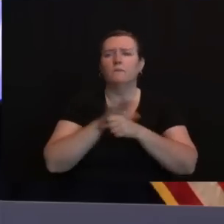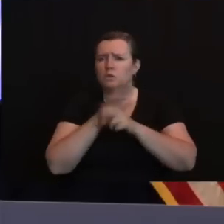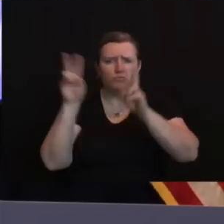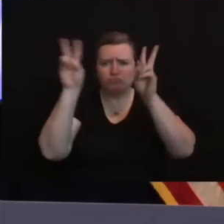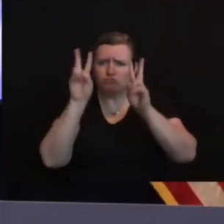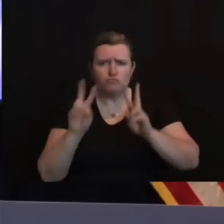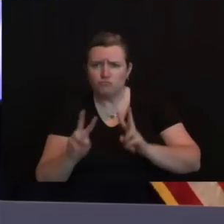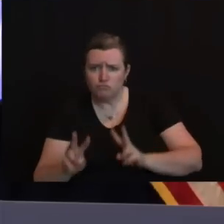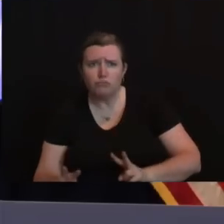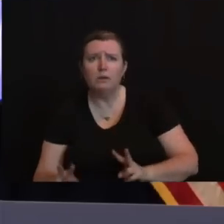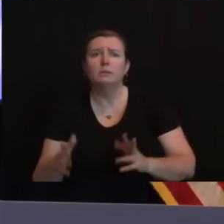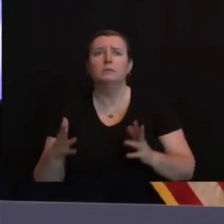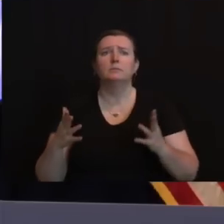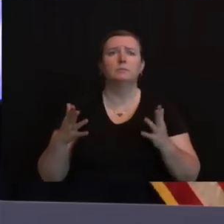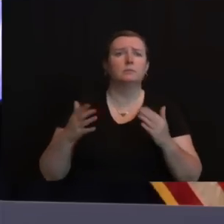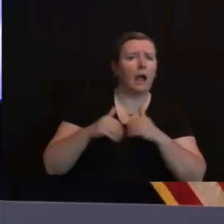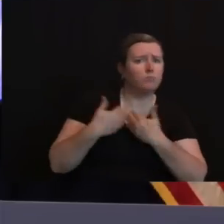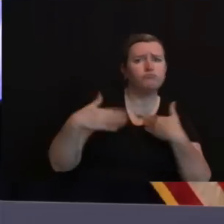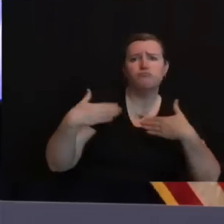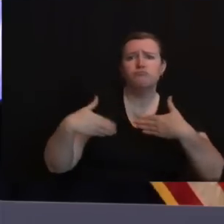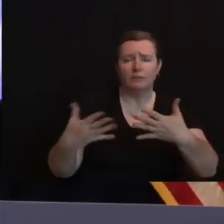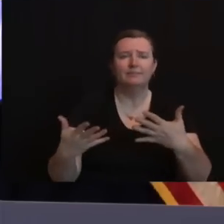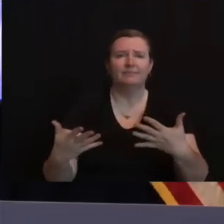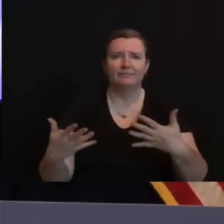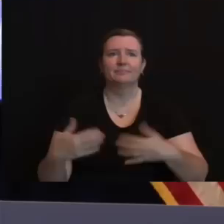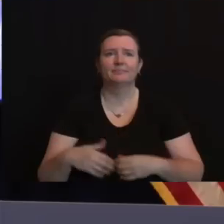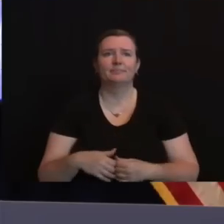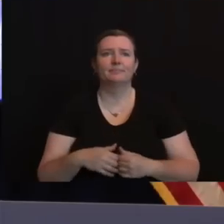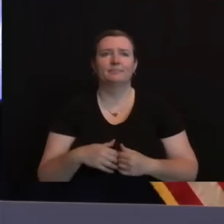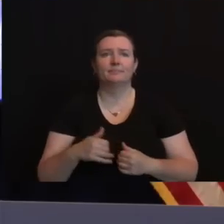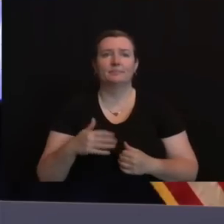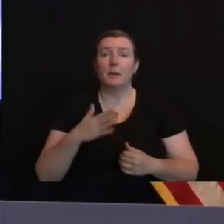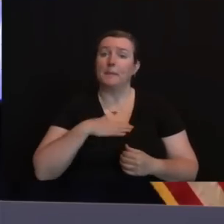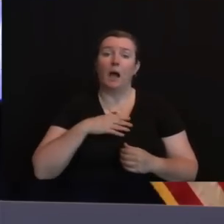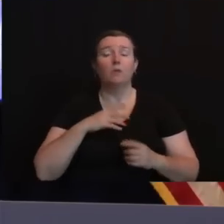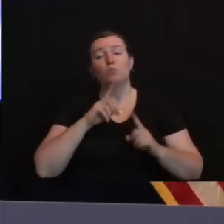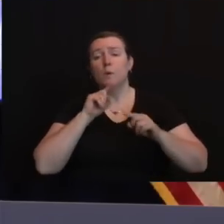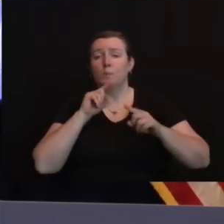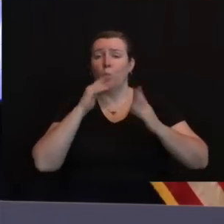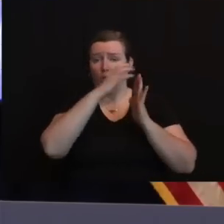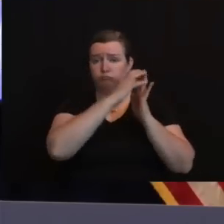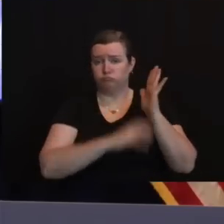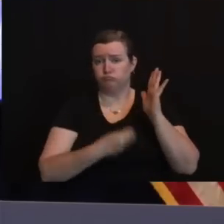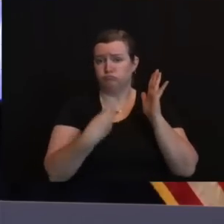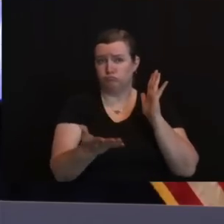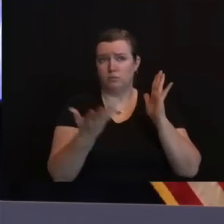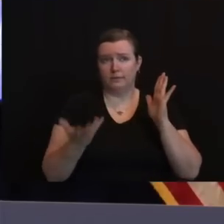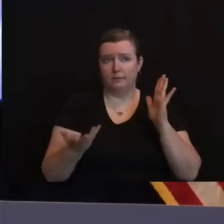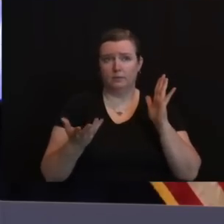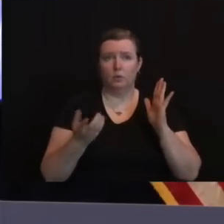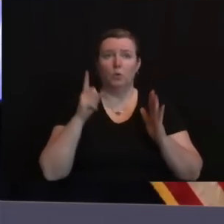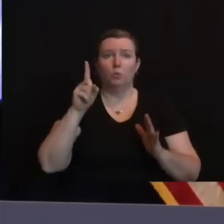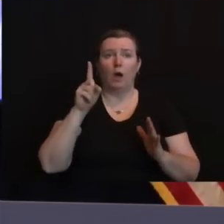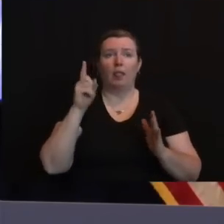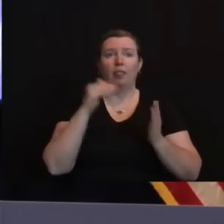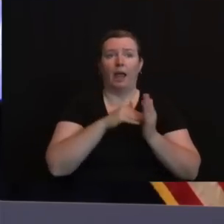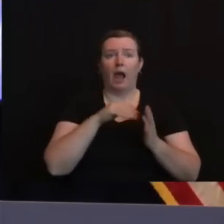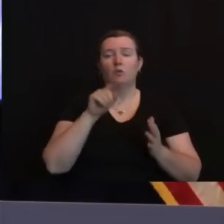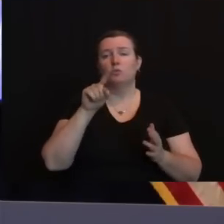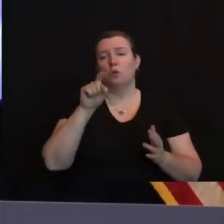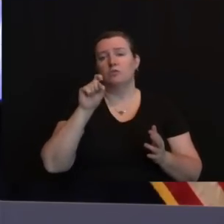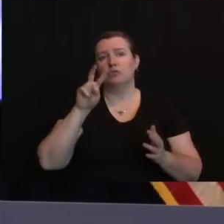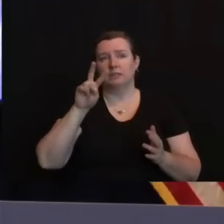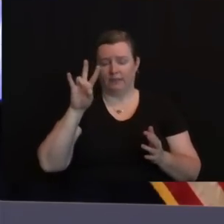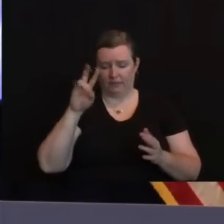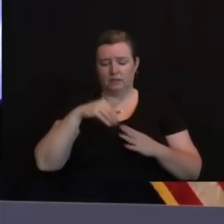efforts. Moving on to my daily report, as the governor shared, we reported 1,027